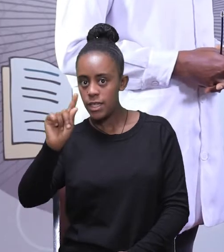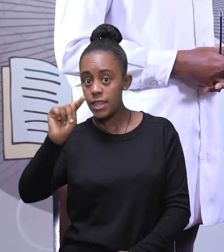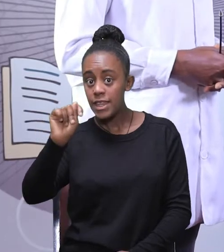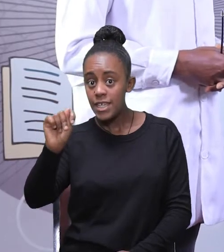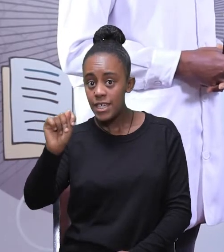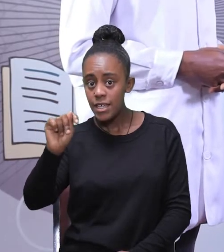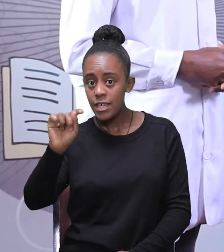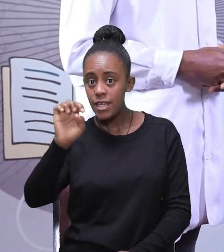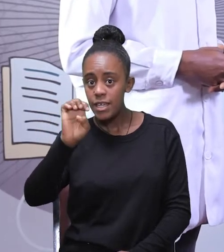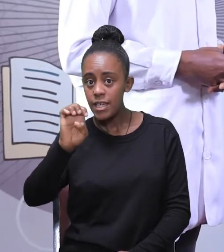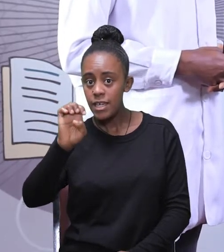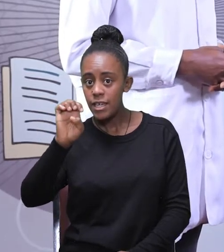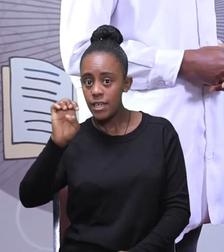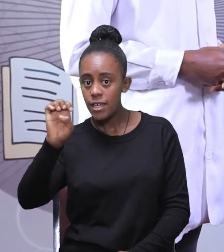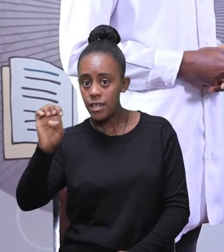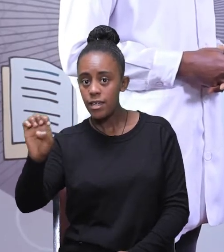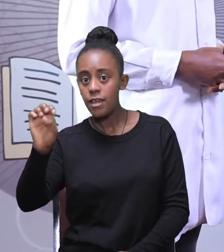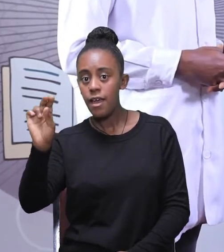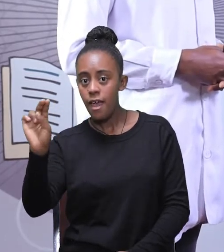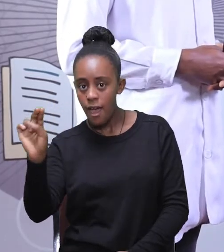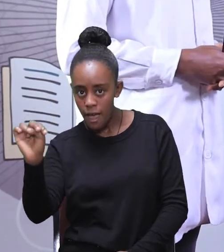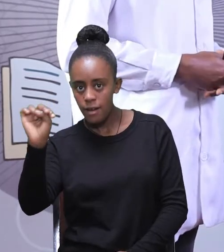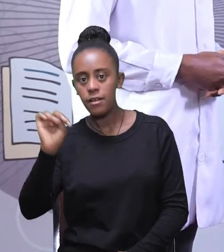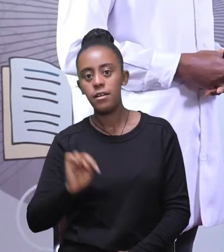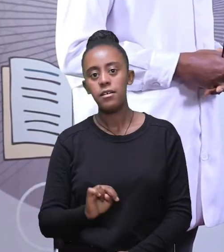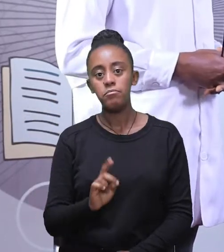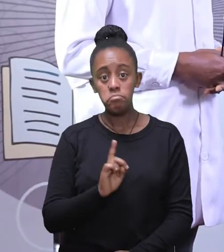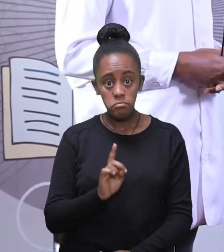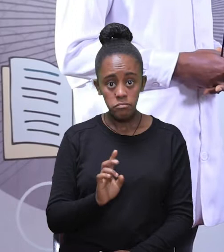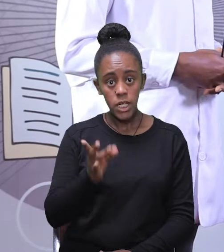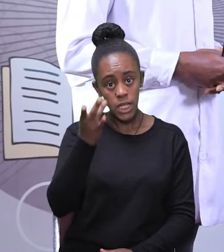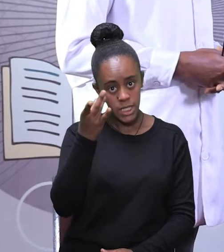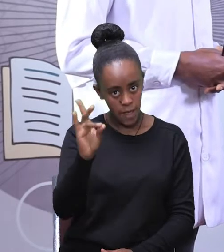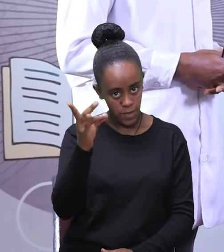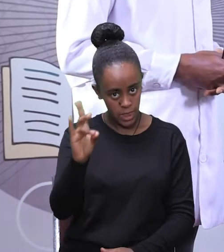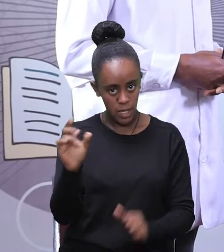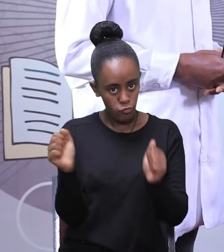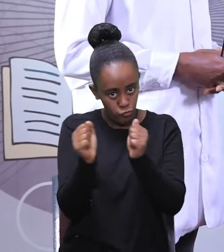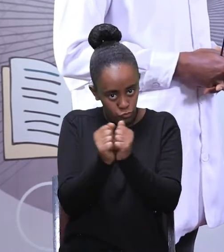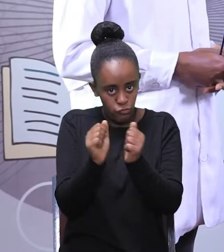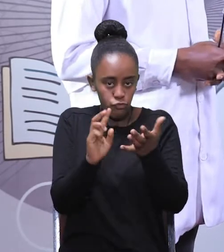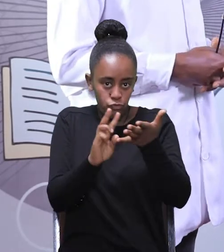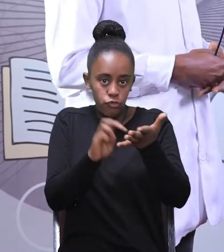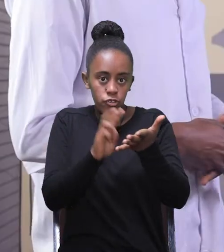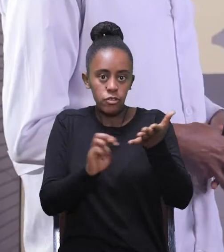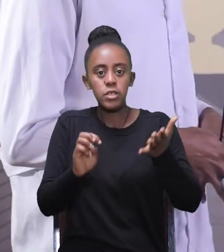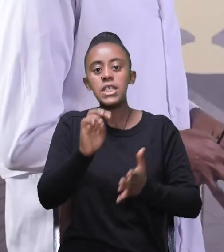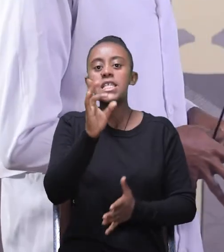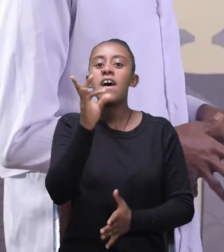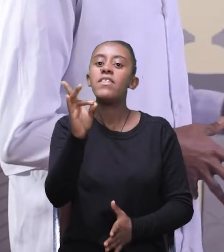T, E, E, N. Together, 17. Together,